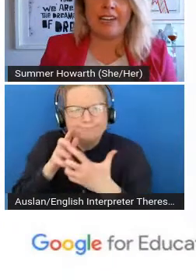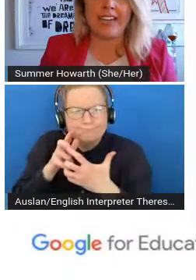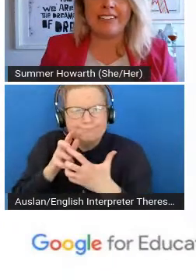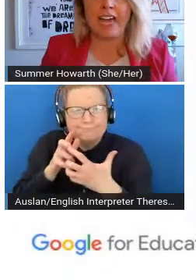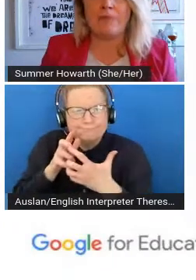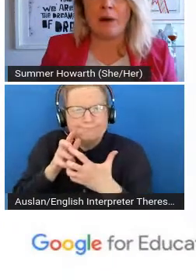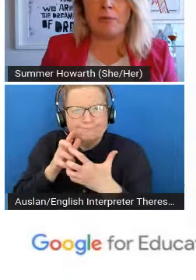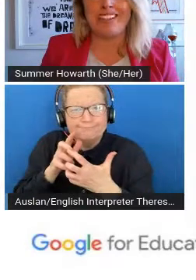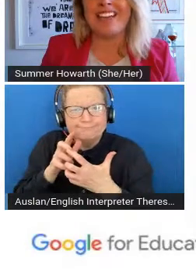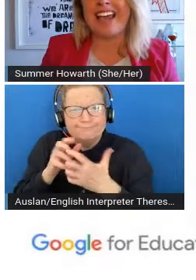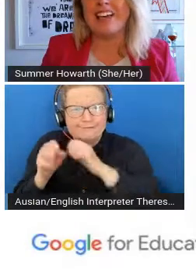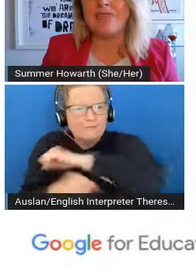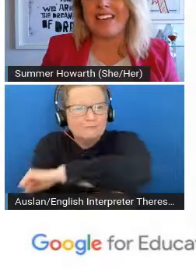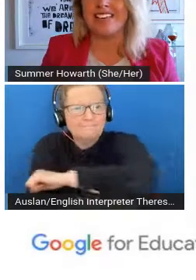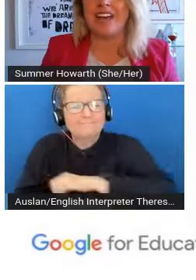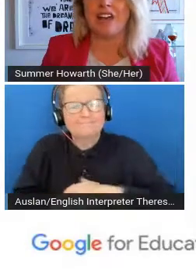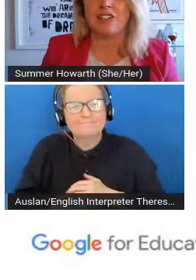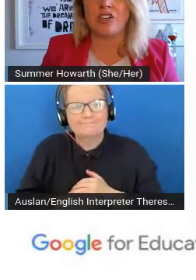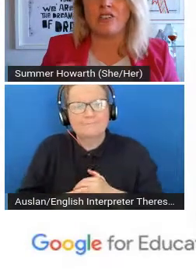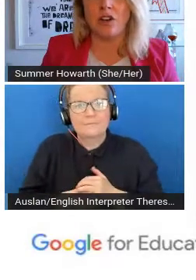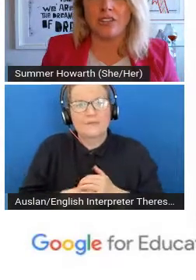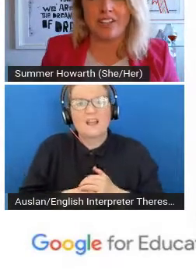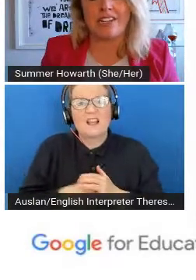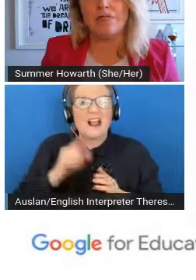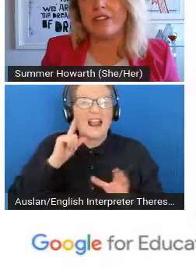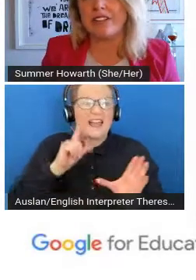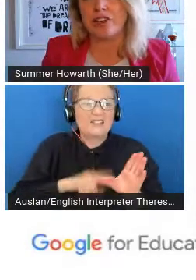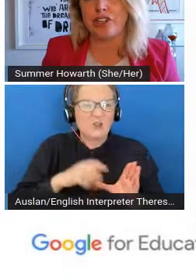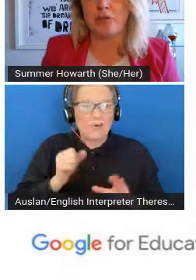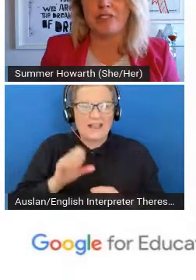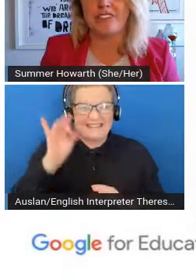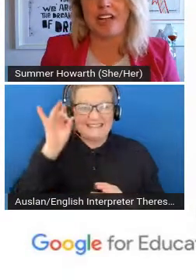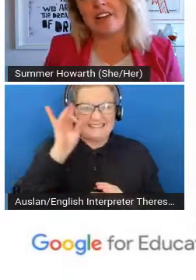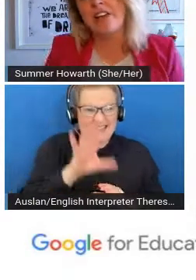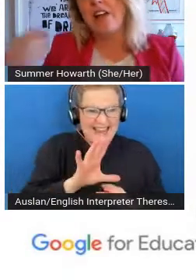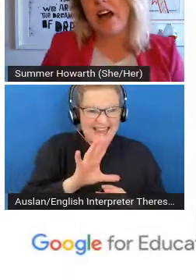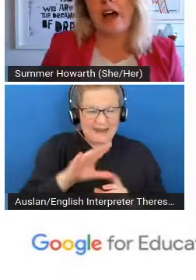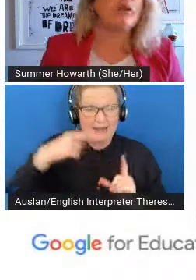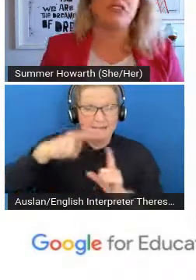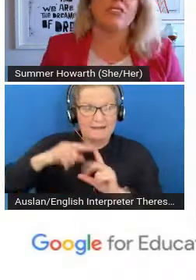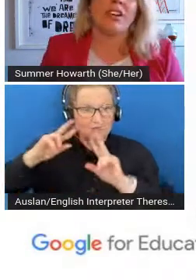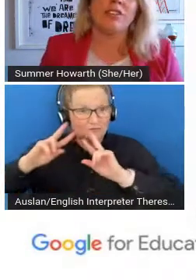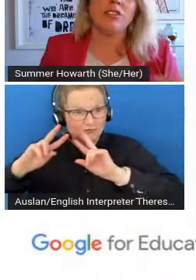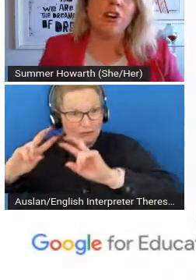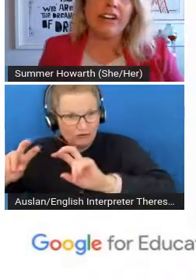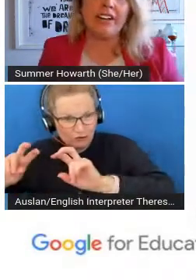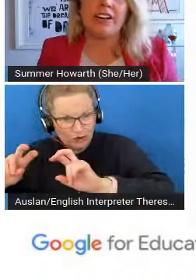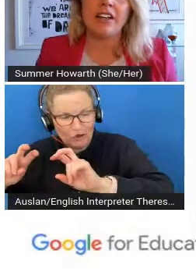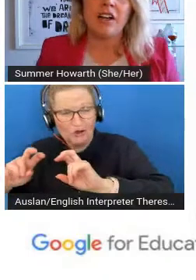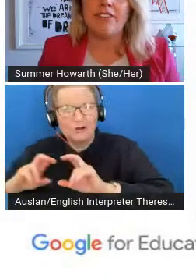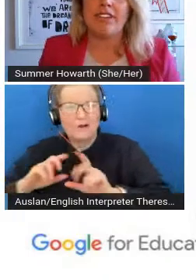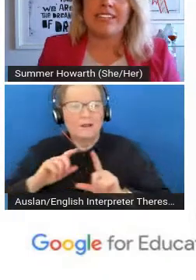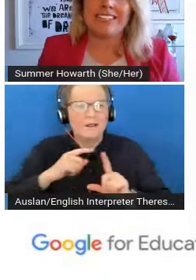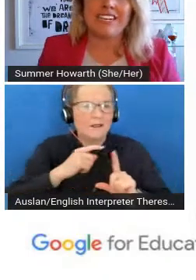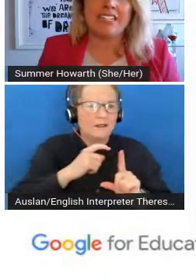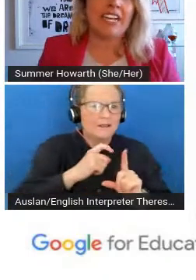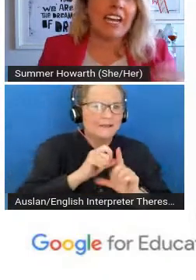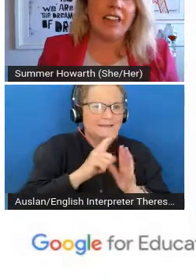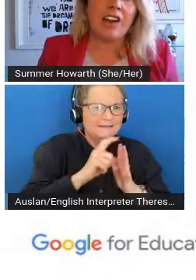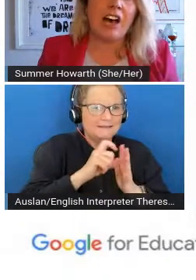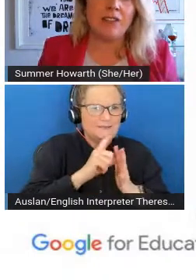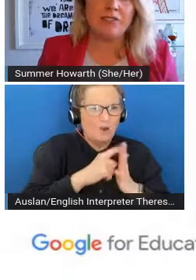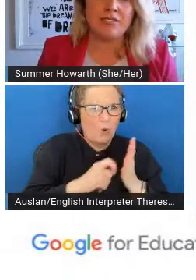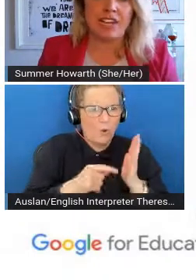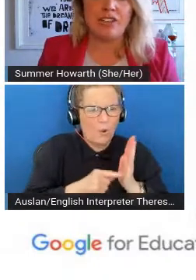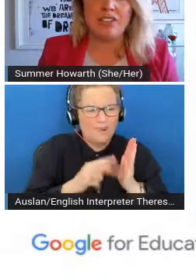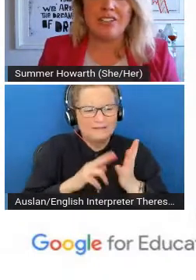I, again, came up with 10 of these last year alongside research that was done alongside Deloitte and Vic DET, and